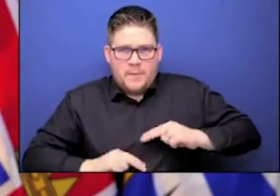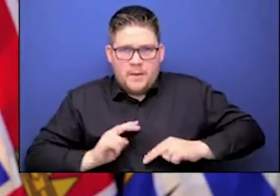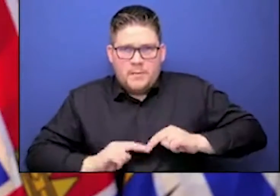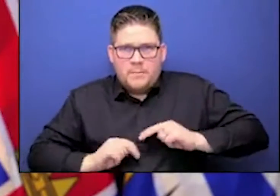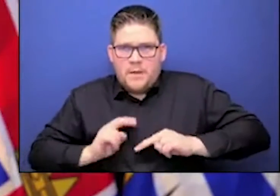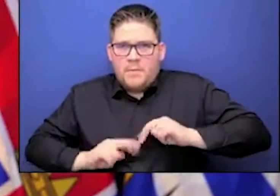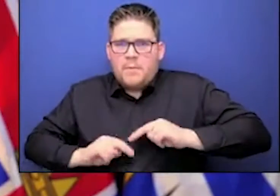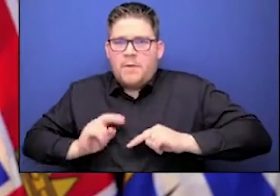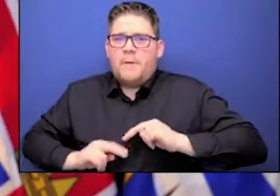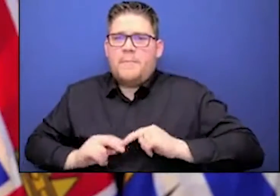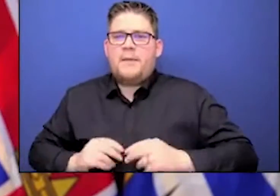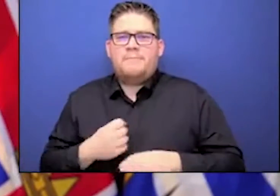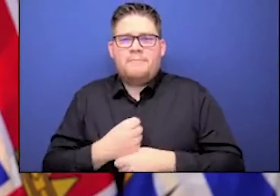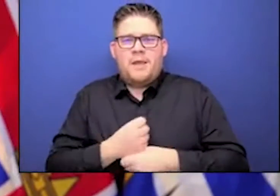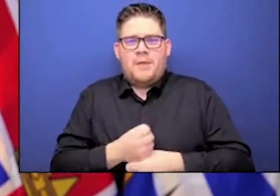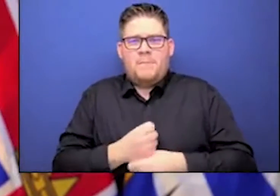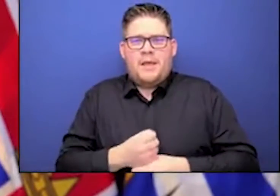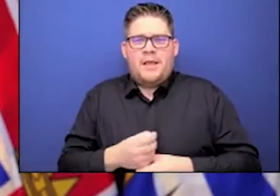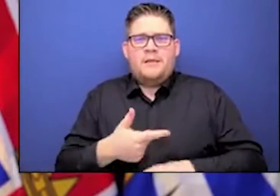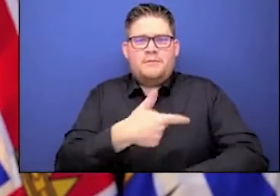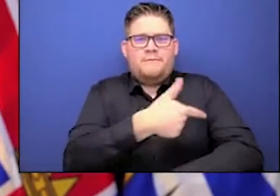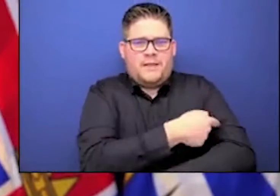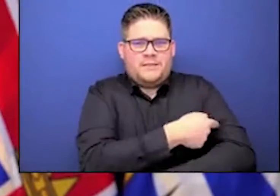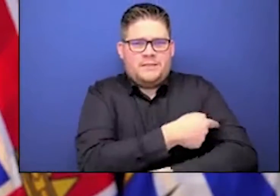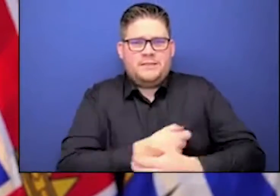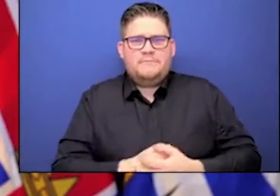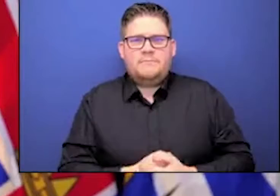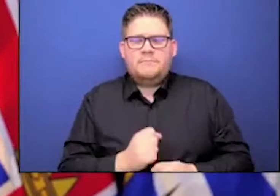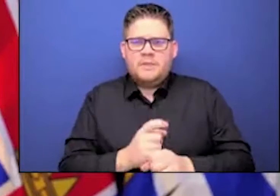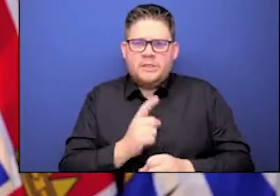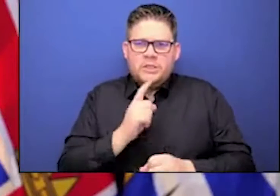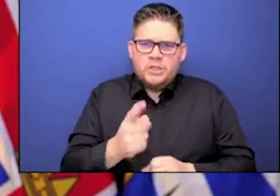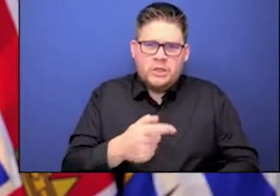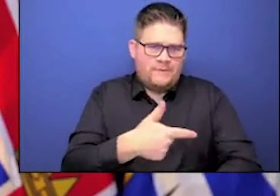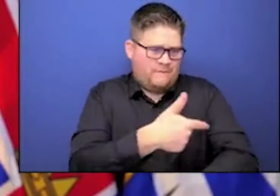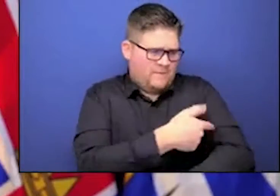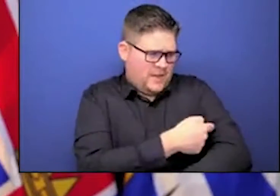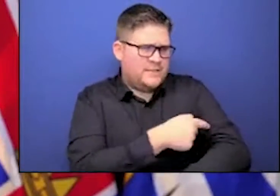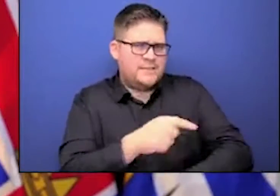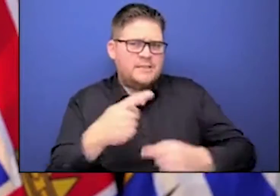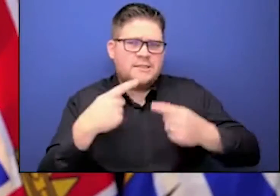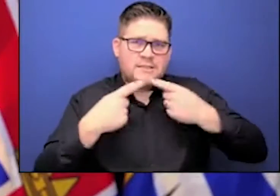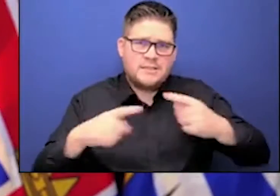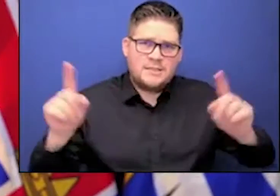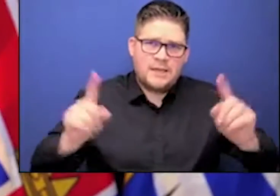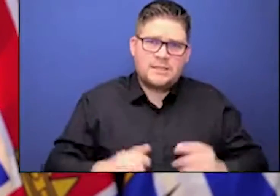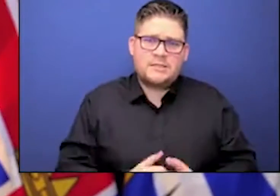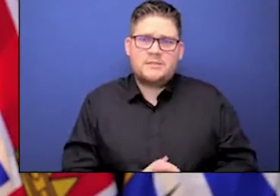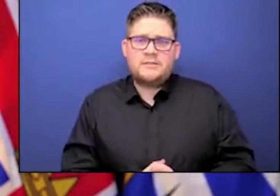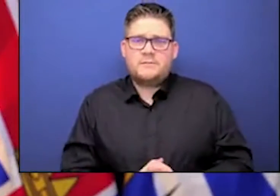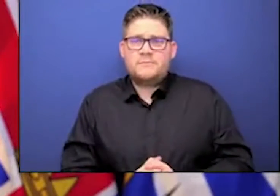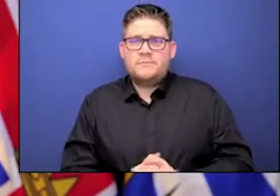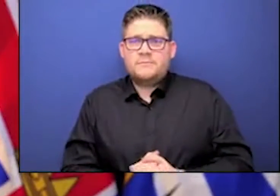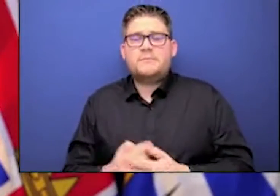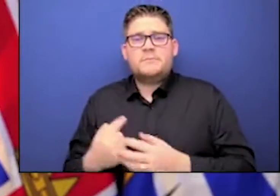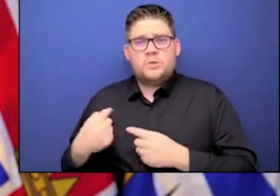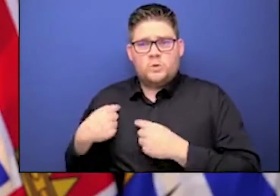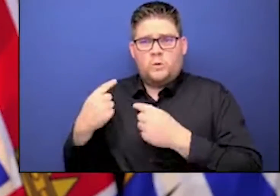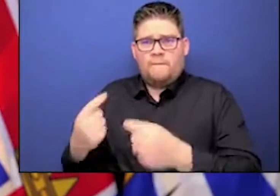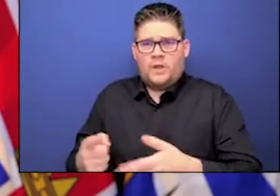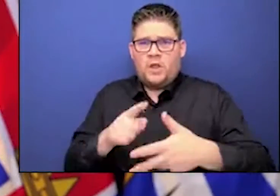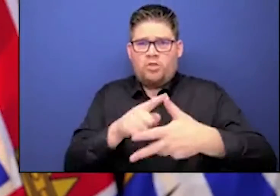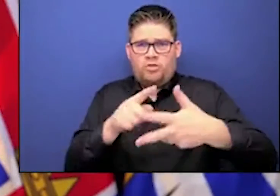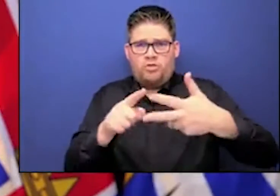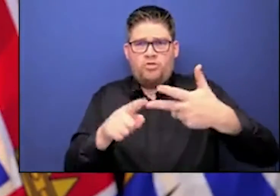to try and see if their vaccines were going to work. So far, we have 3 that are approved for use in